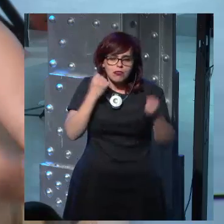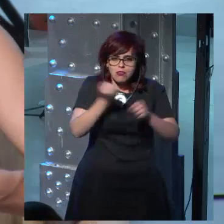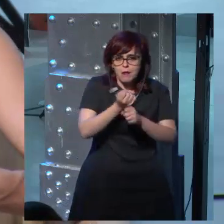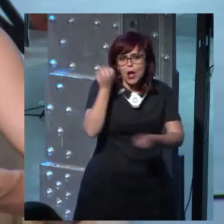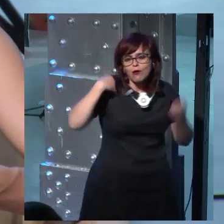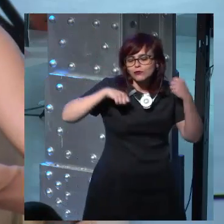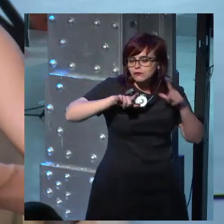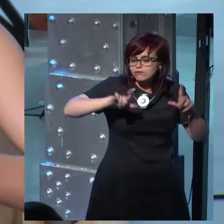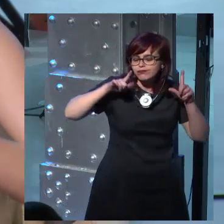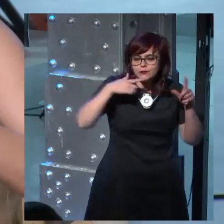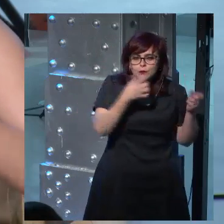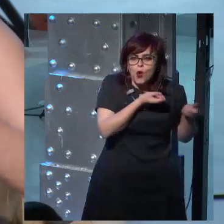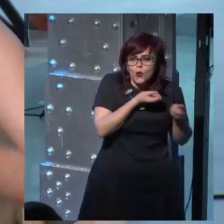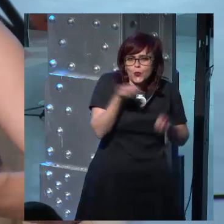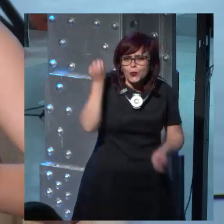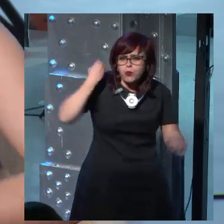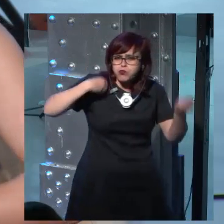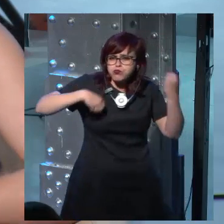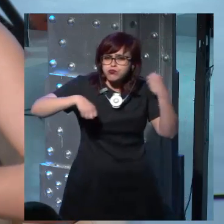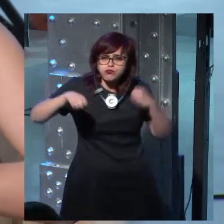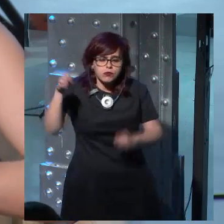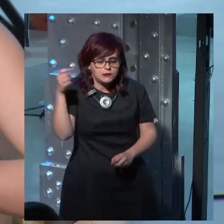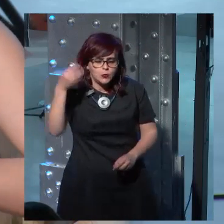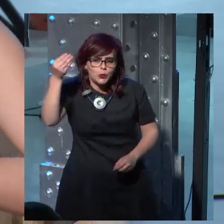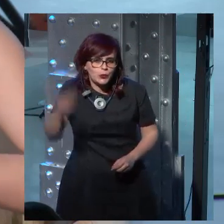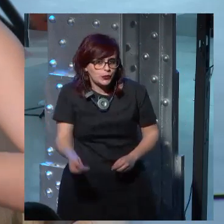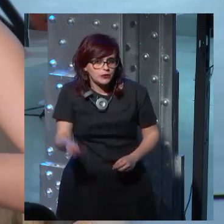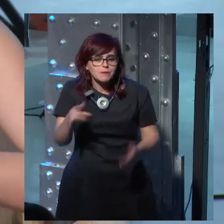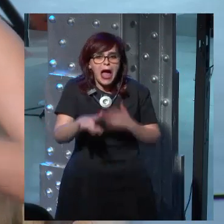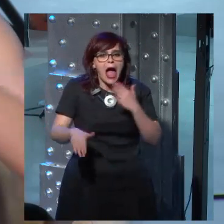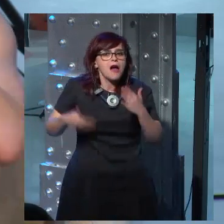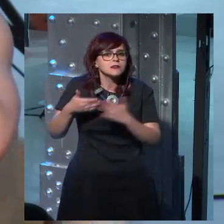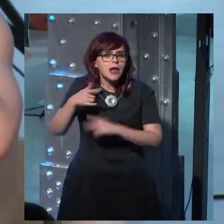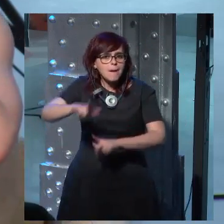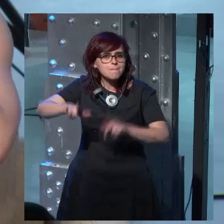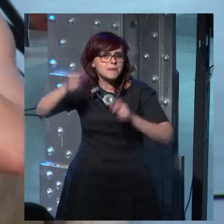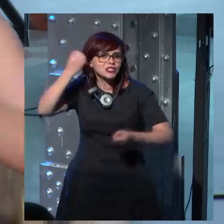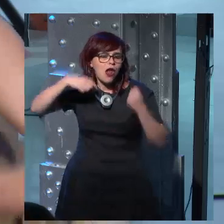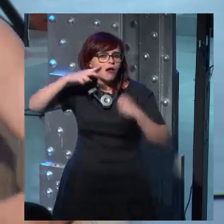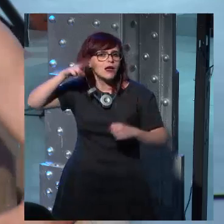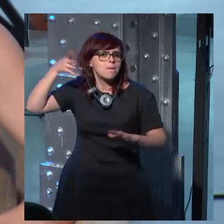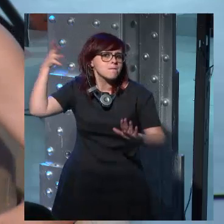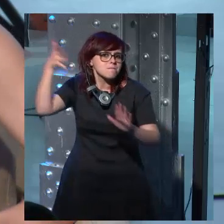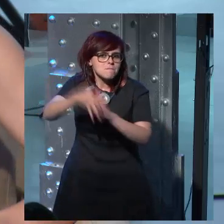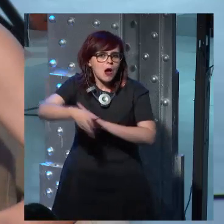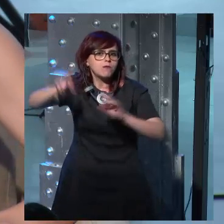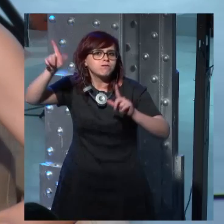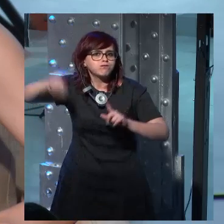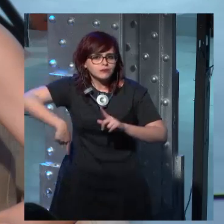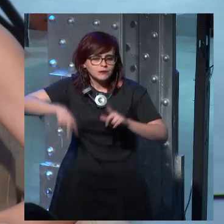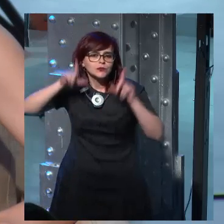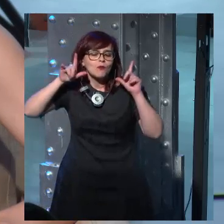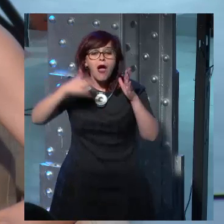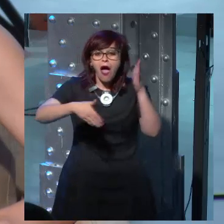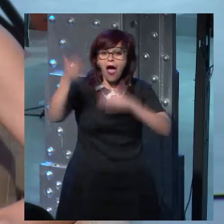is fully Gus Fring, and not having complete control over situations, not having quite the command of knowing you're the one